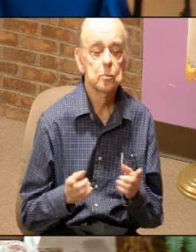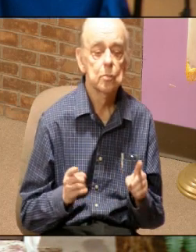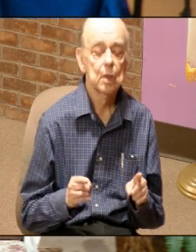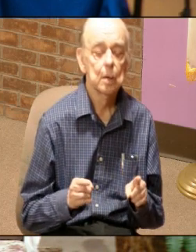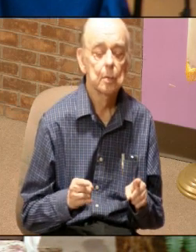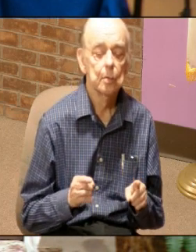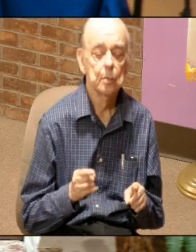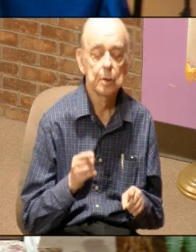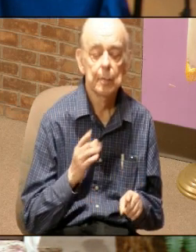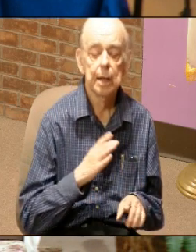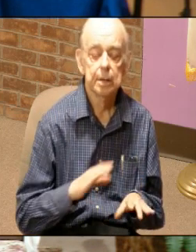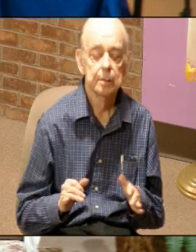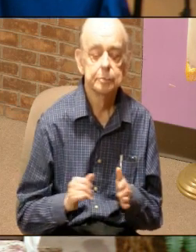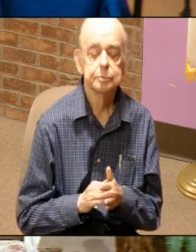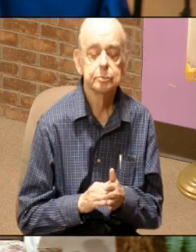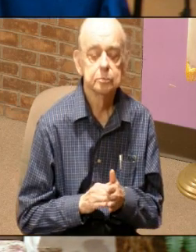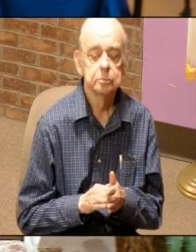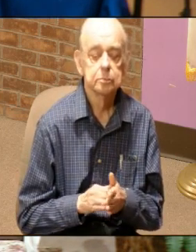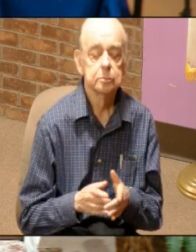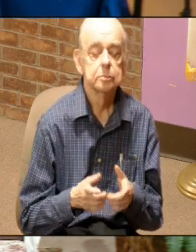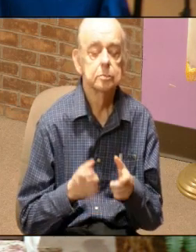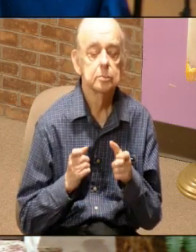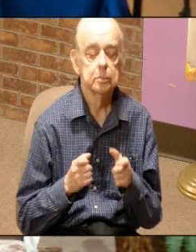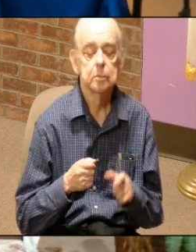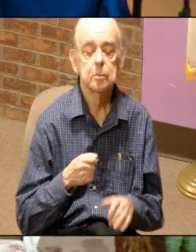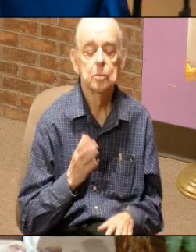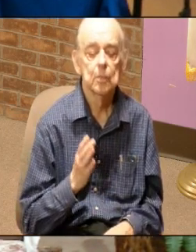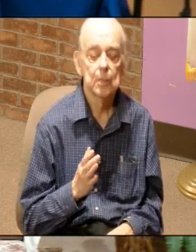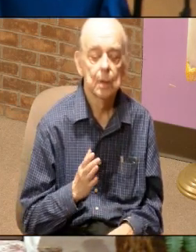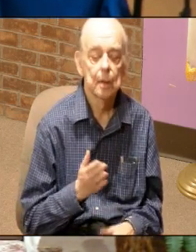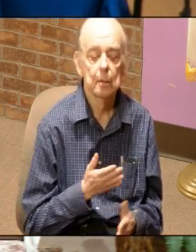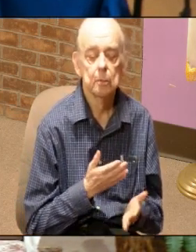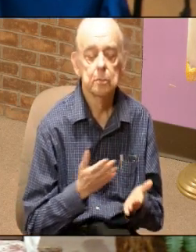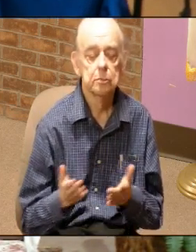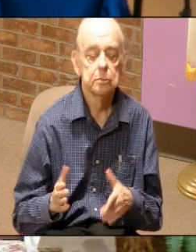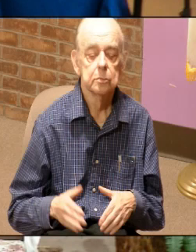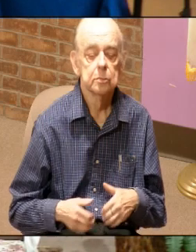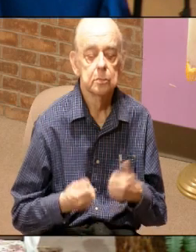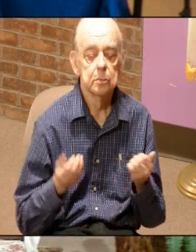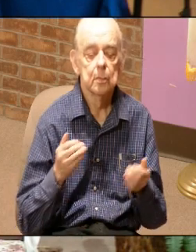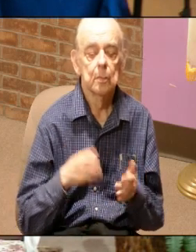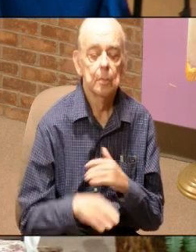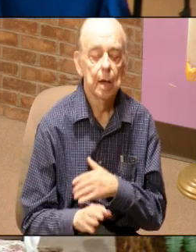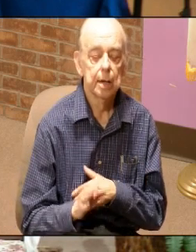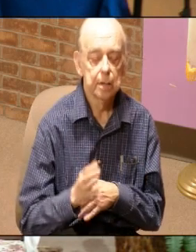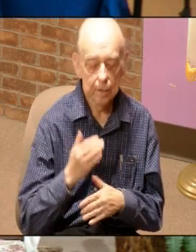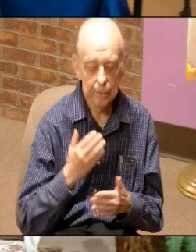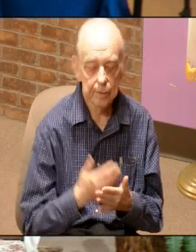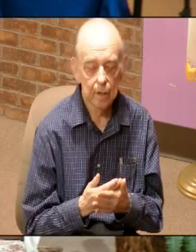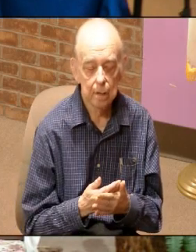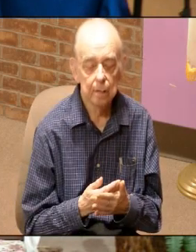he does, that all of a sudden God brings life back into that son.